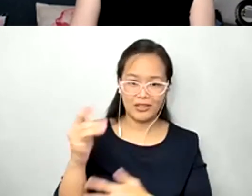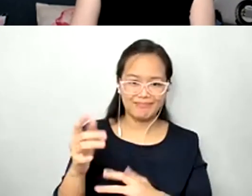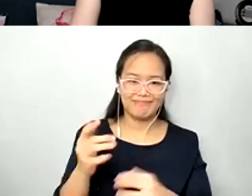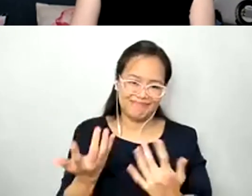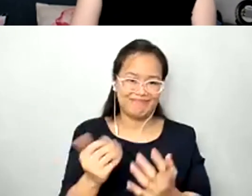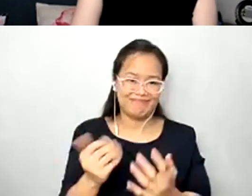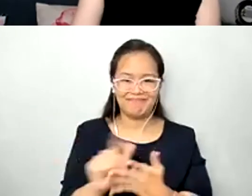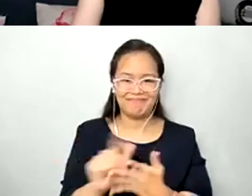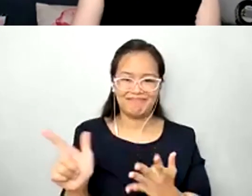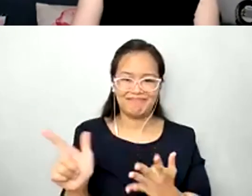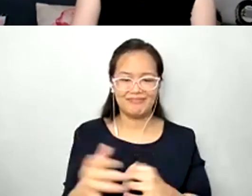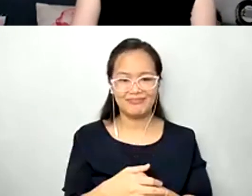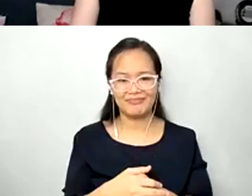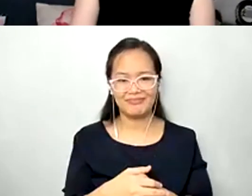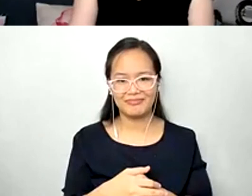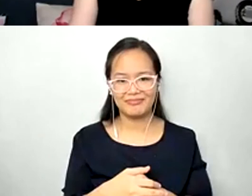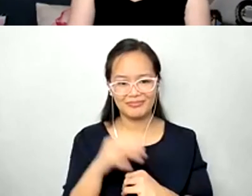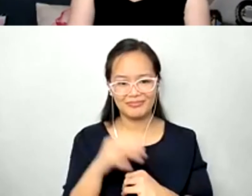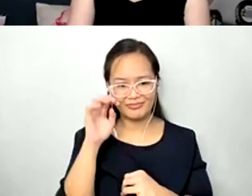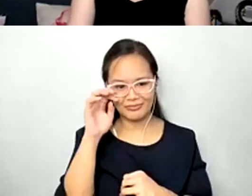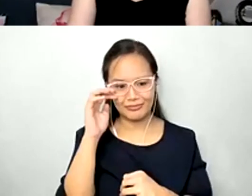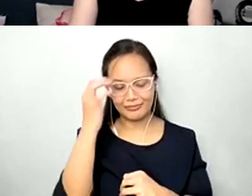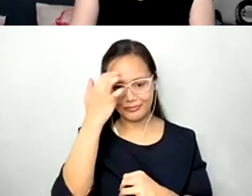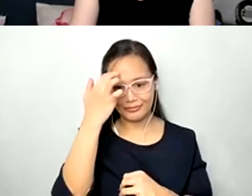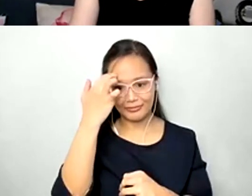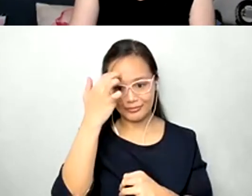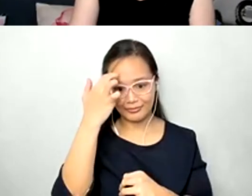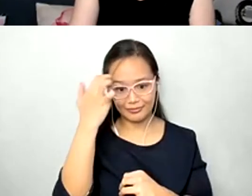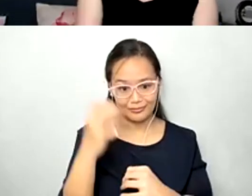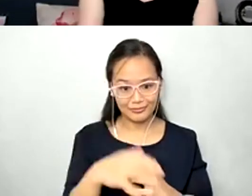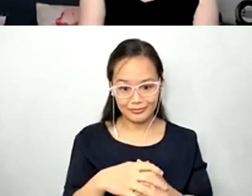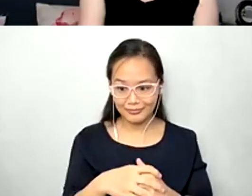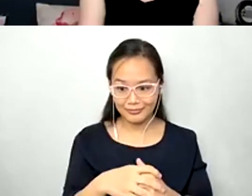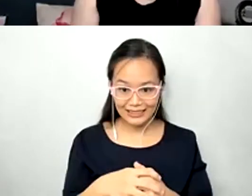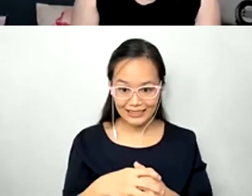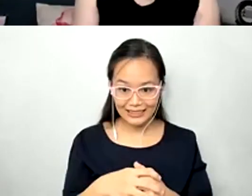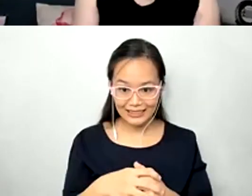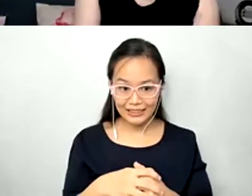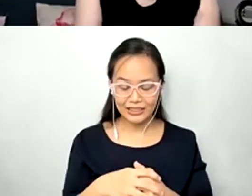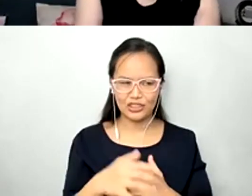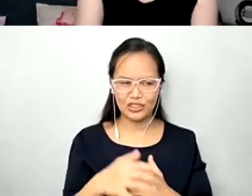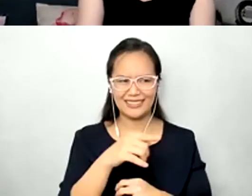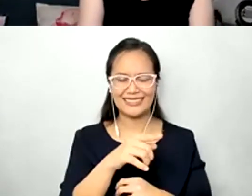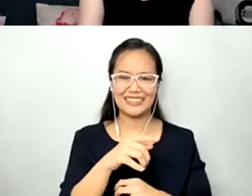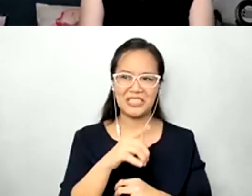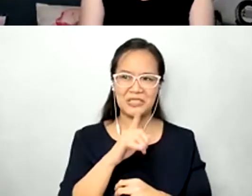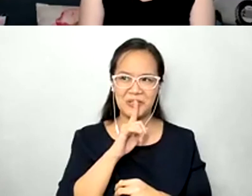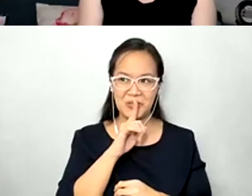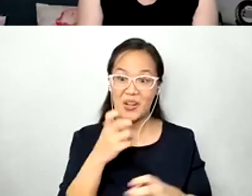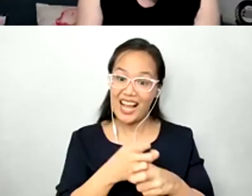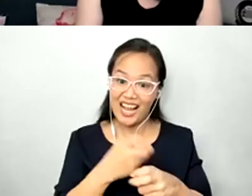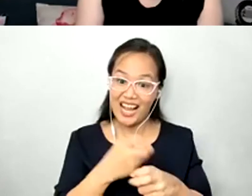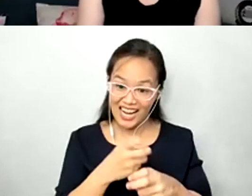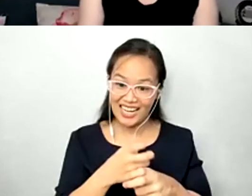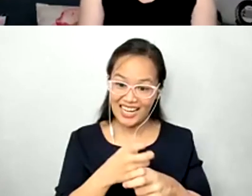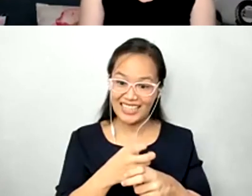Thank you, Sir TQ. Teacher Therese? I think, you know, that is a difficult question to answer kasi I am